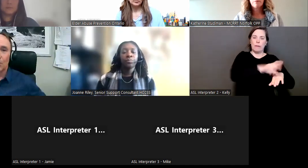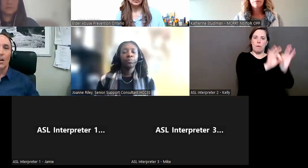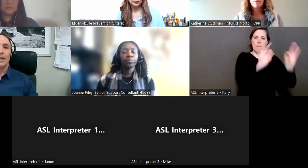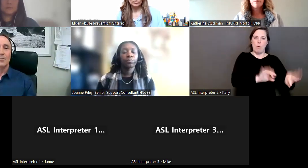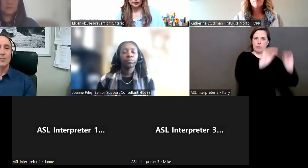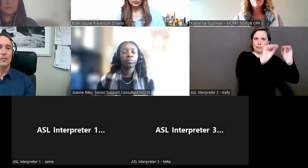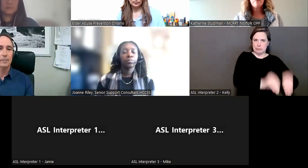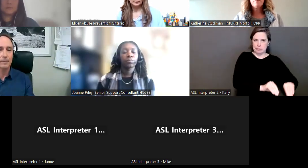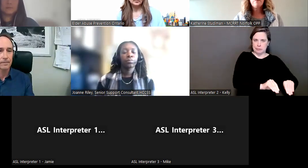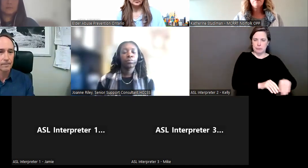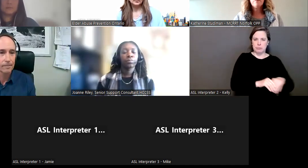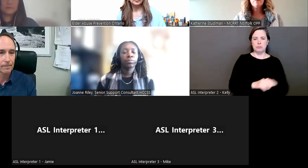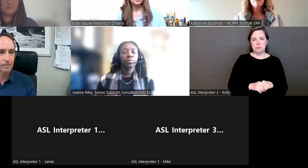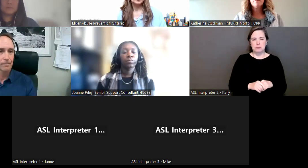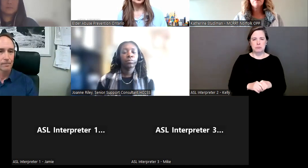potential clients.